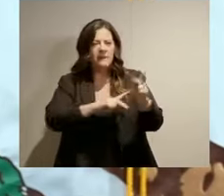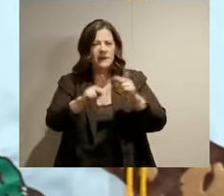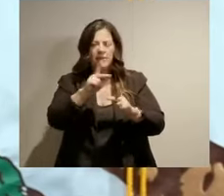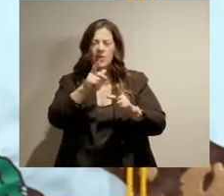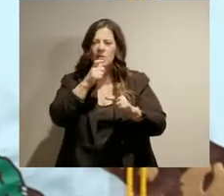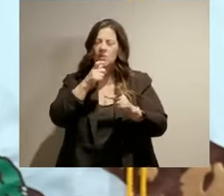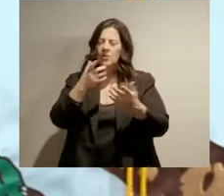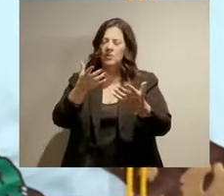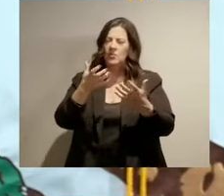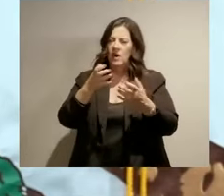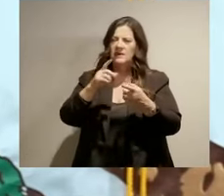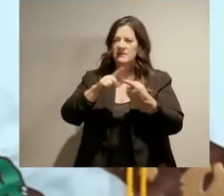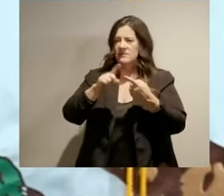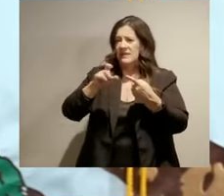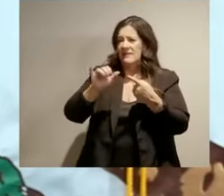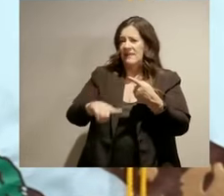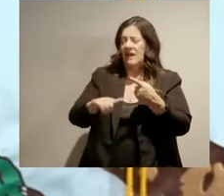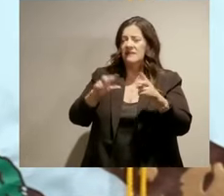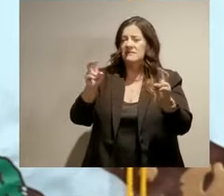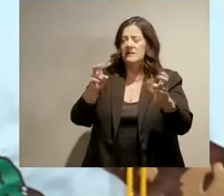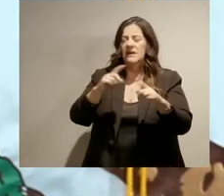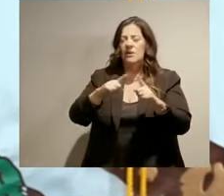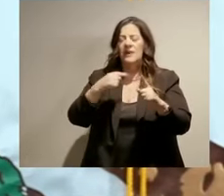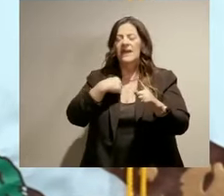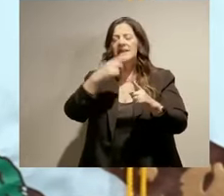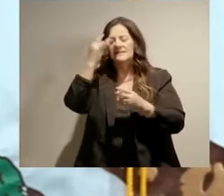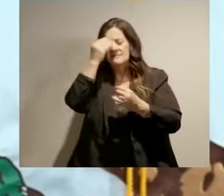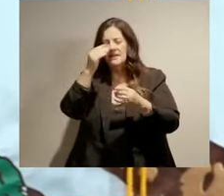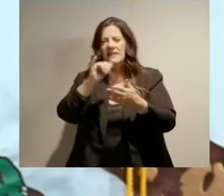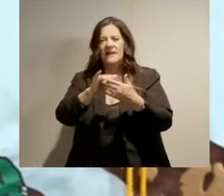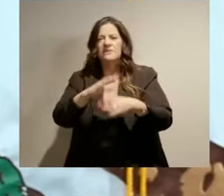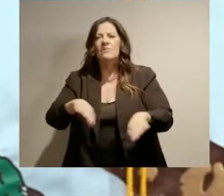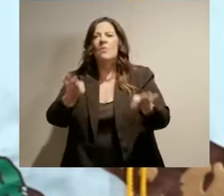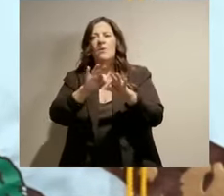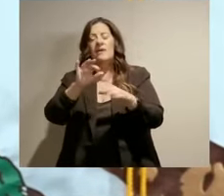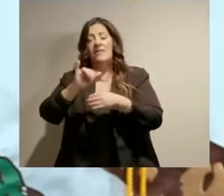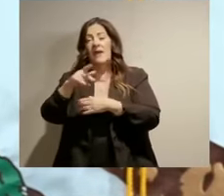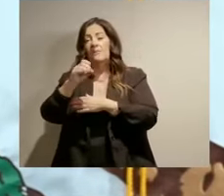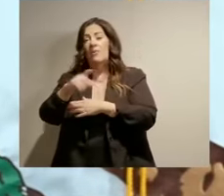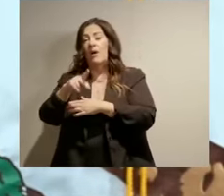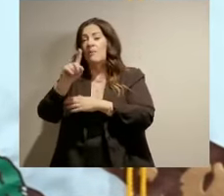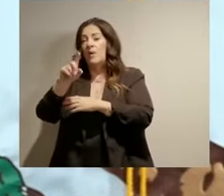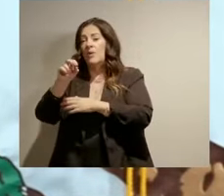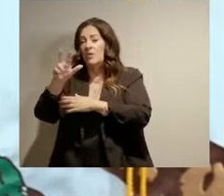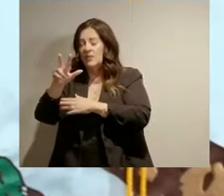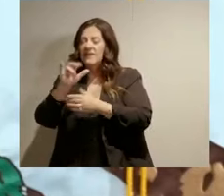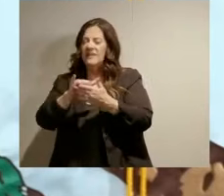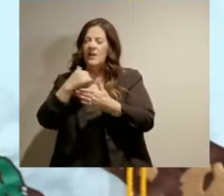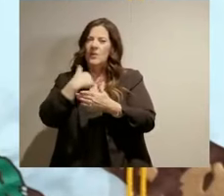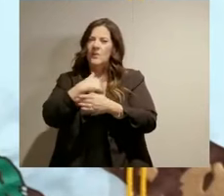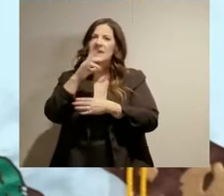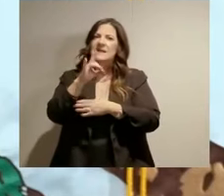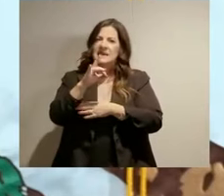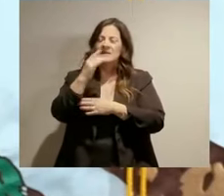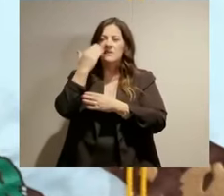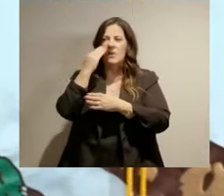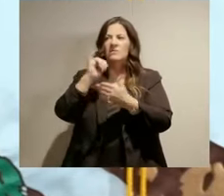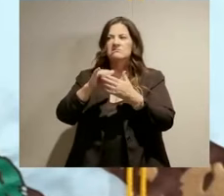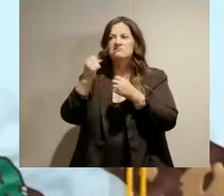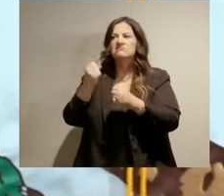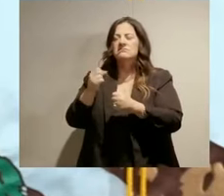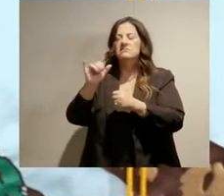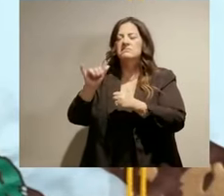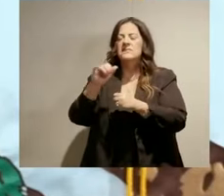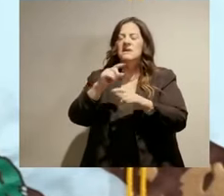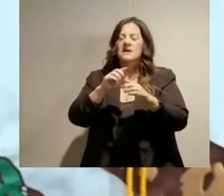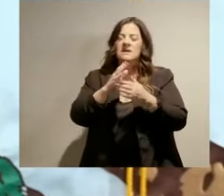promoting, with, again, deep mindfulness of Prop 103, deep mindfulness of those that have consumer